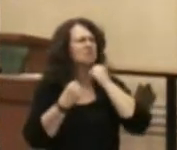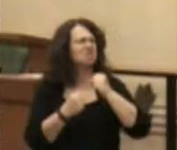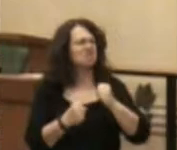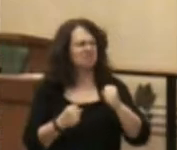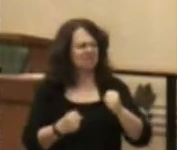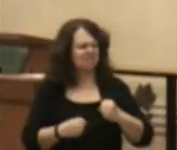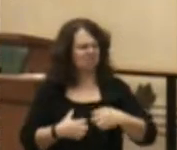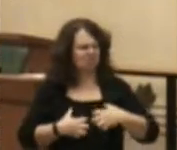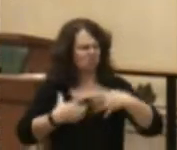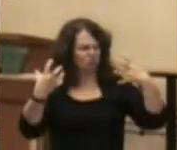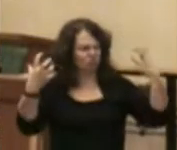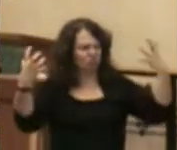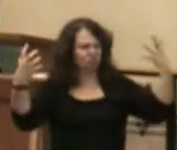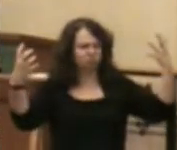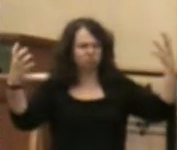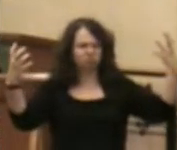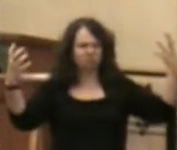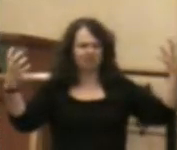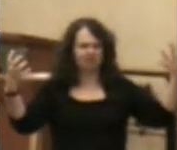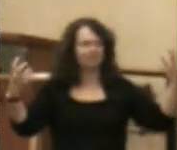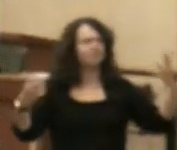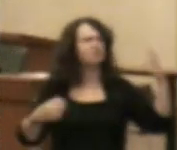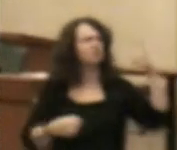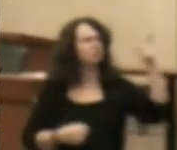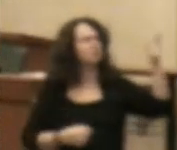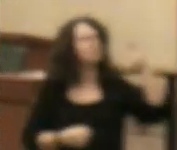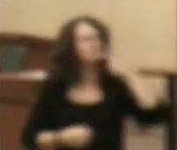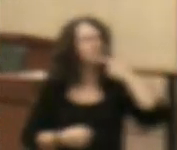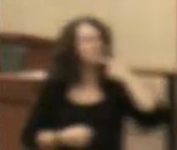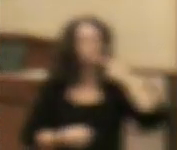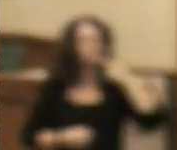incensed. He says to Moses,